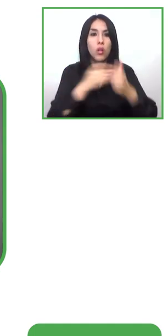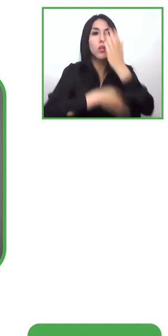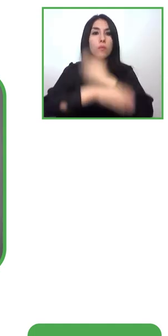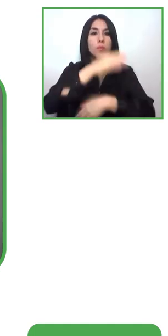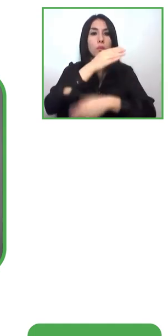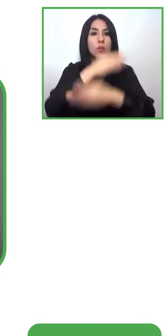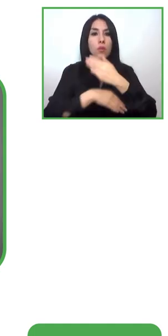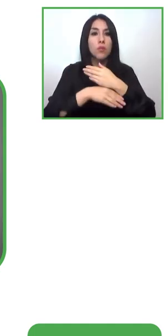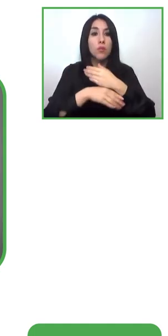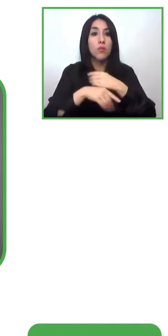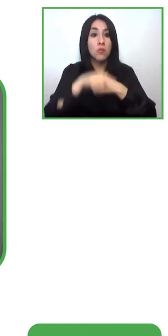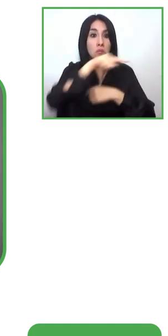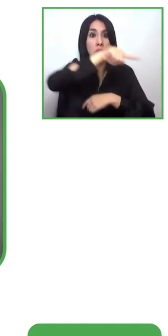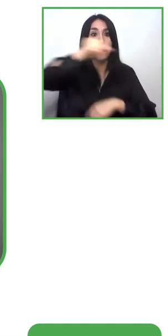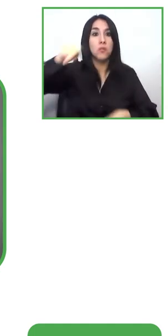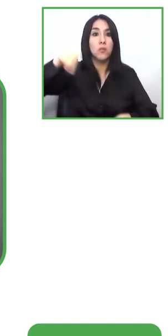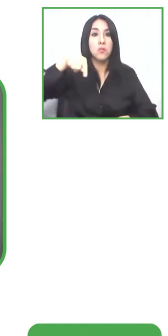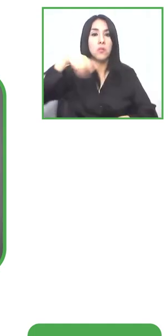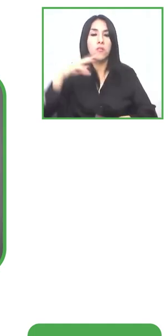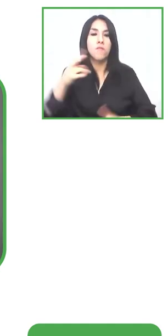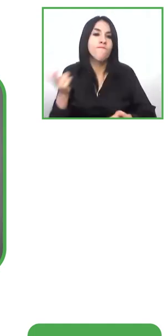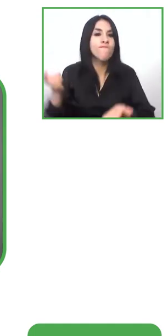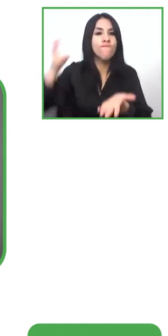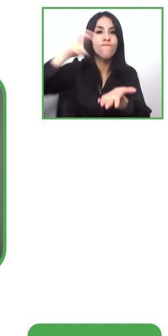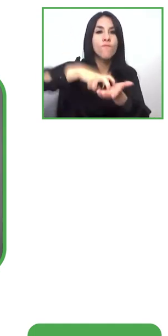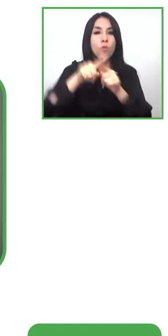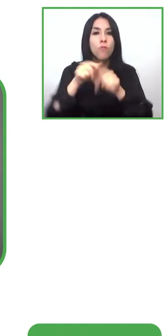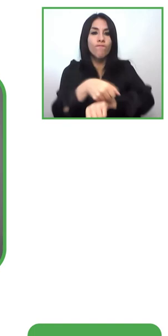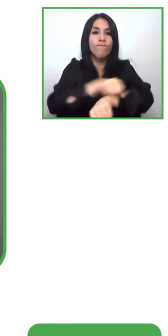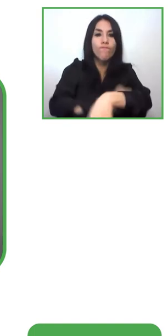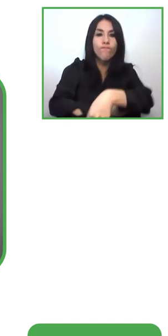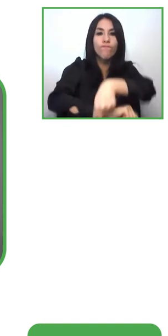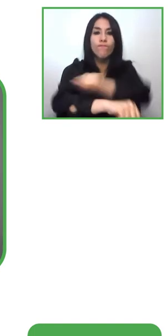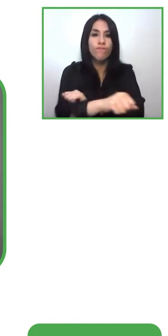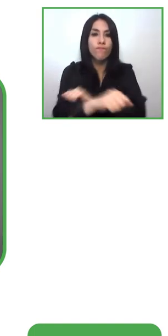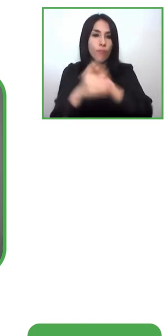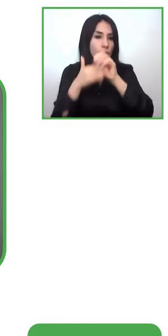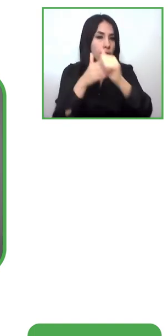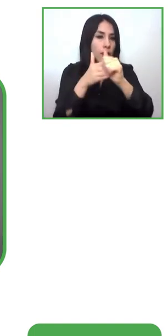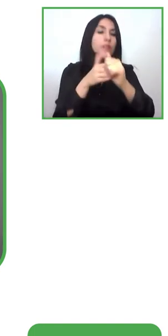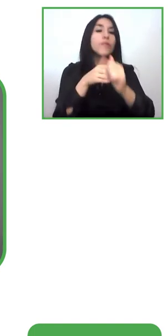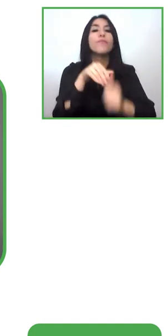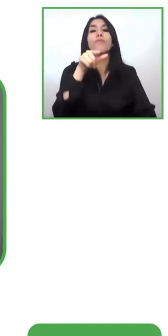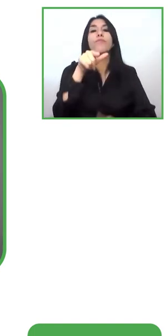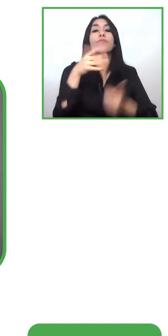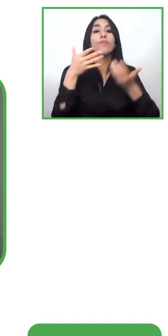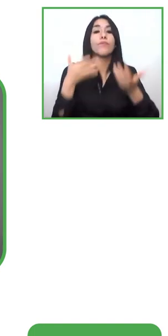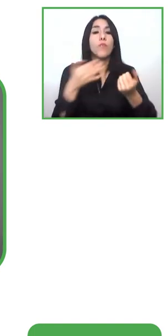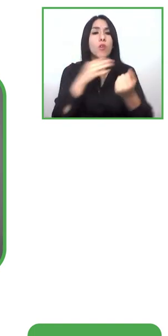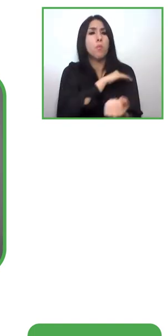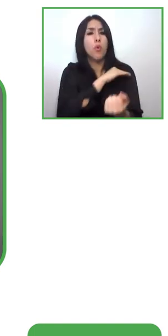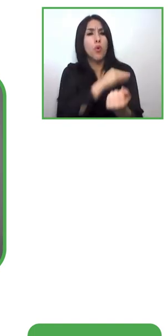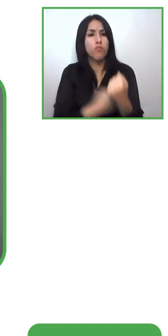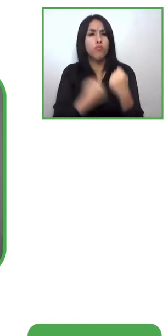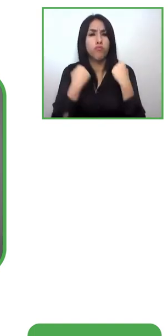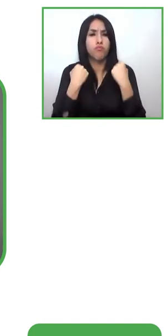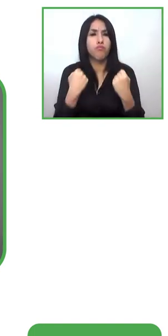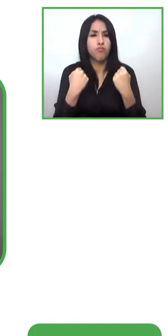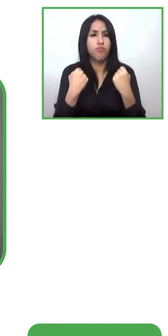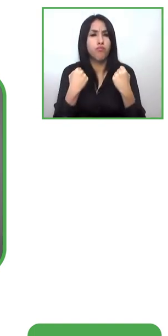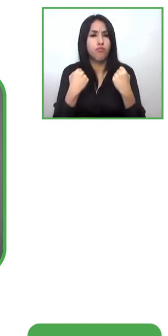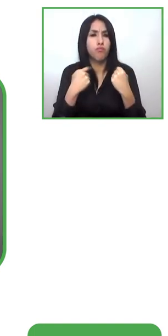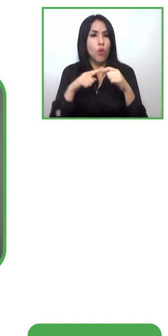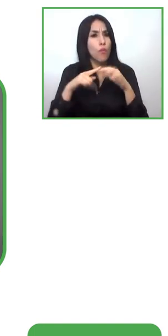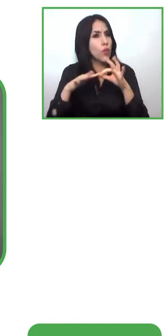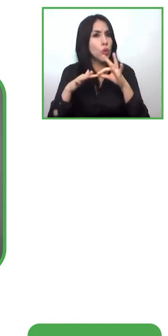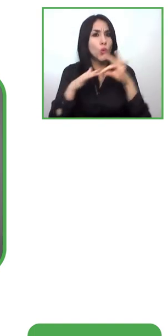Well, I believe it's important to show ourselves to society